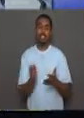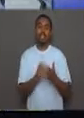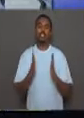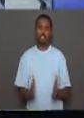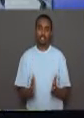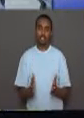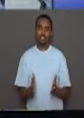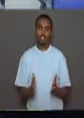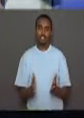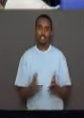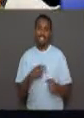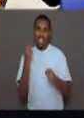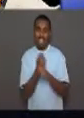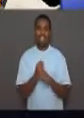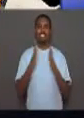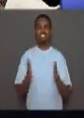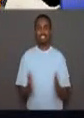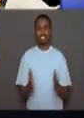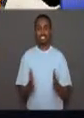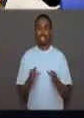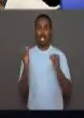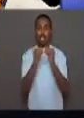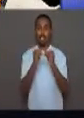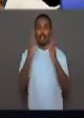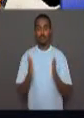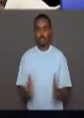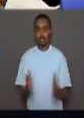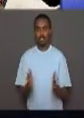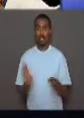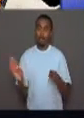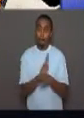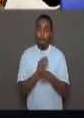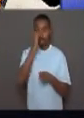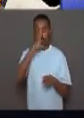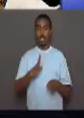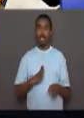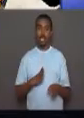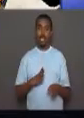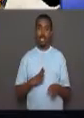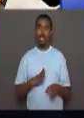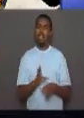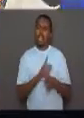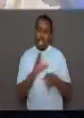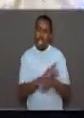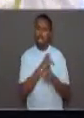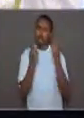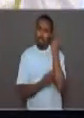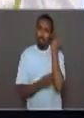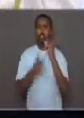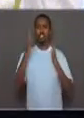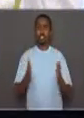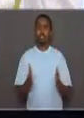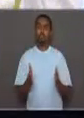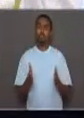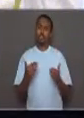writers, actors, accountants, businessmen, and politicians